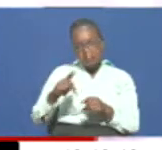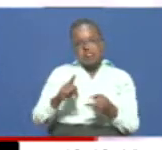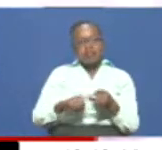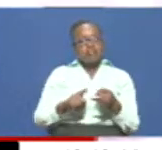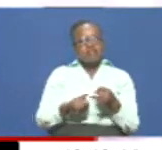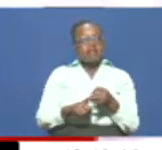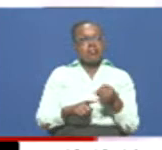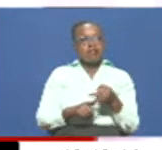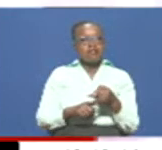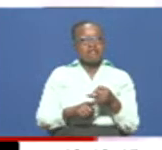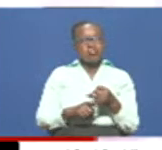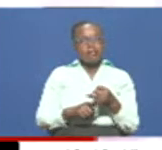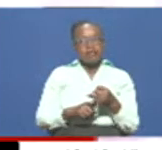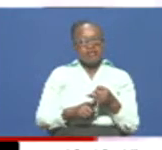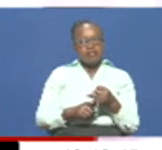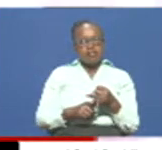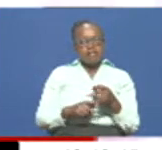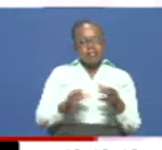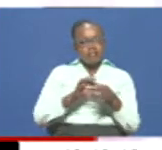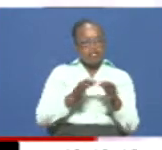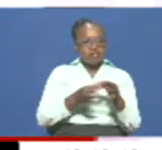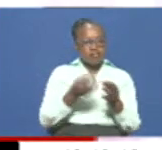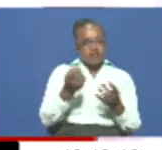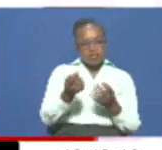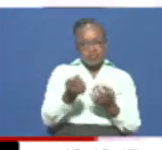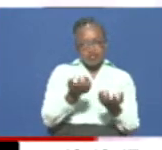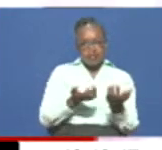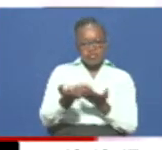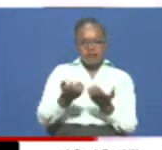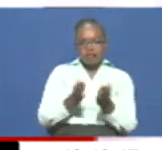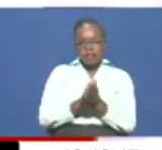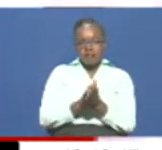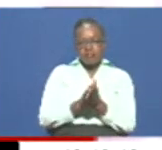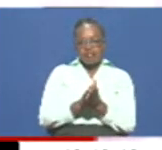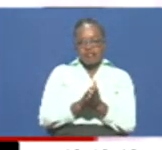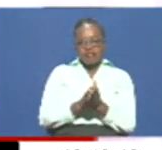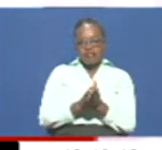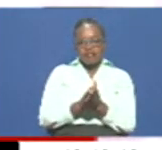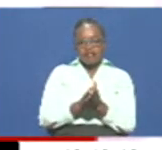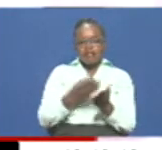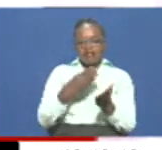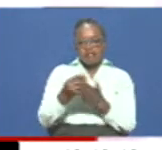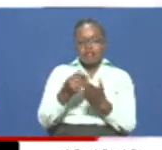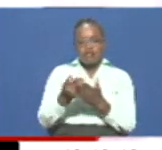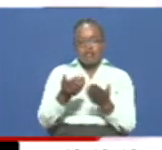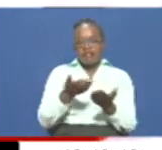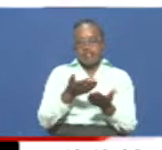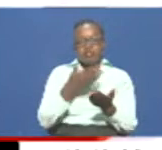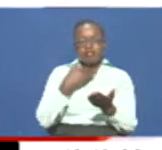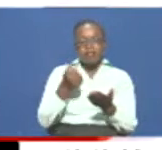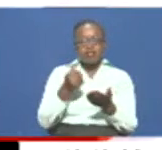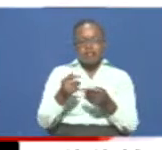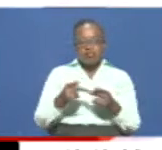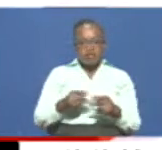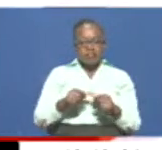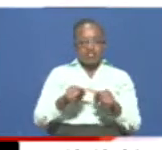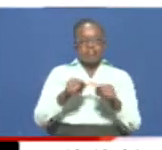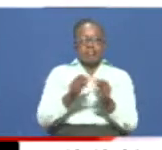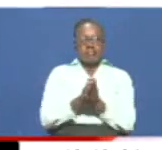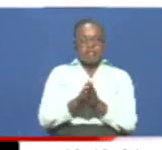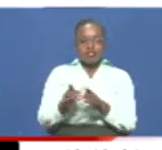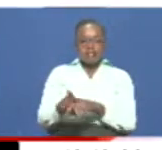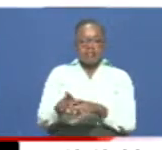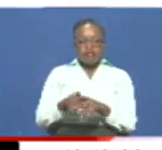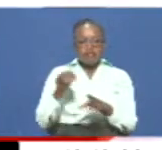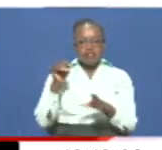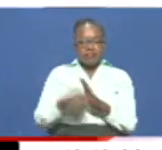done in terms of linking small businesses with the capital that they need to proceed? And just to get a deep